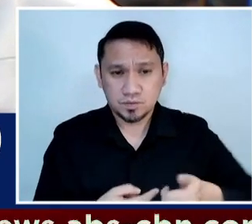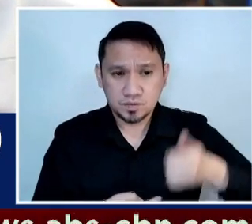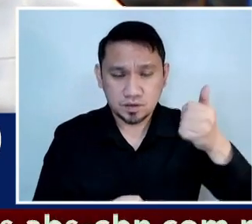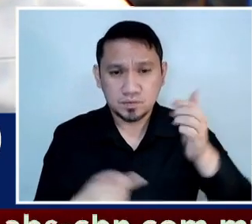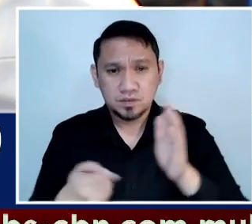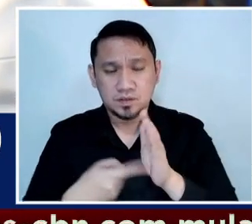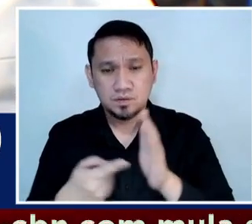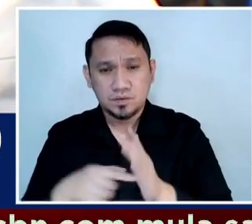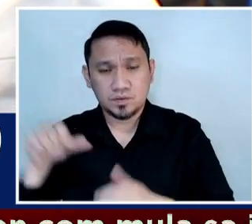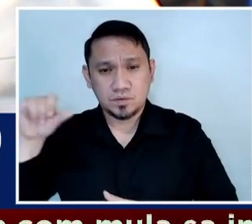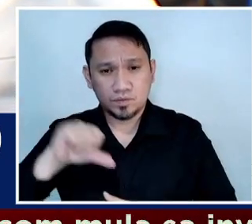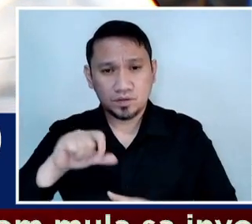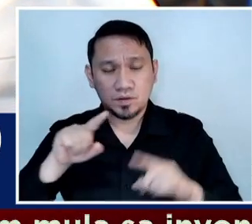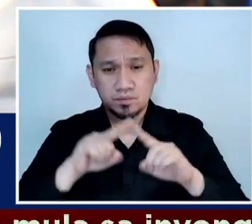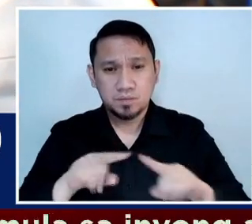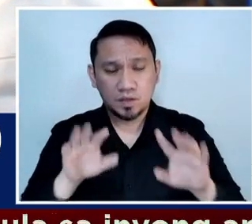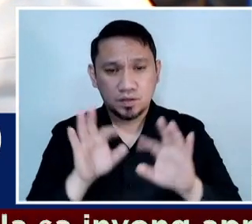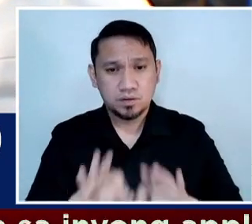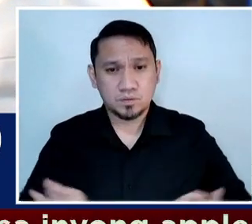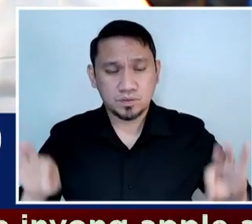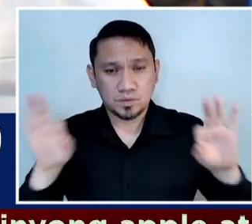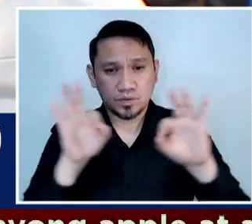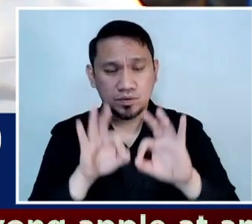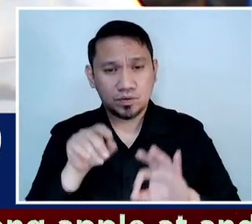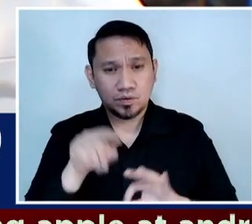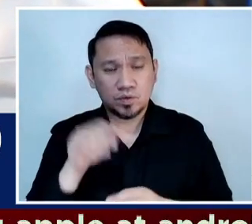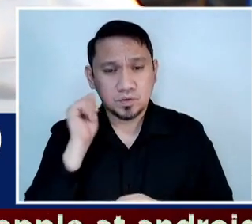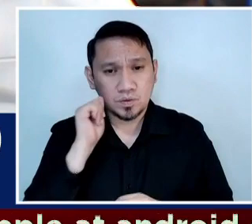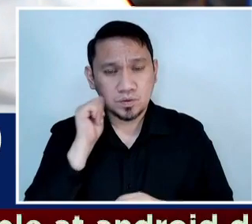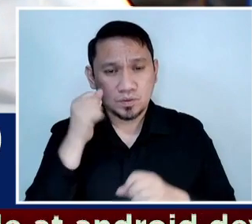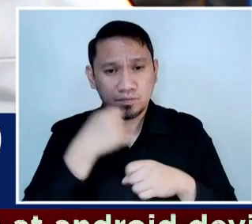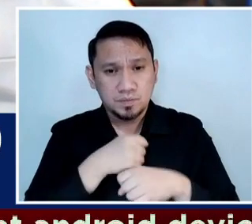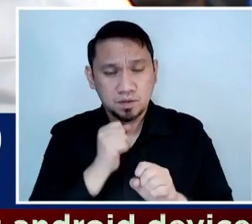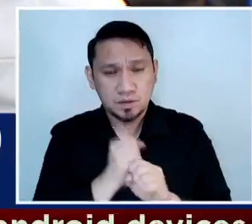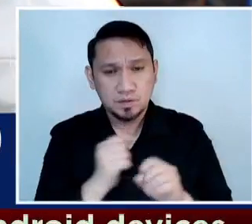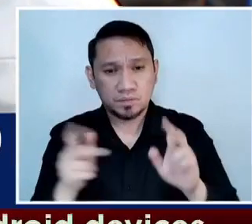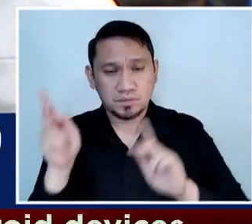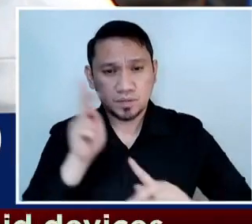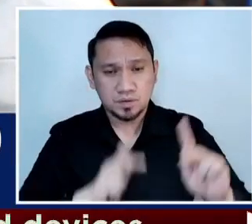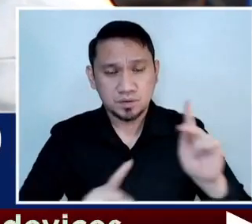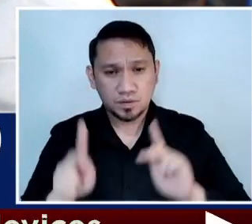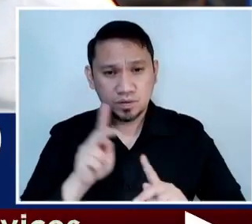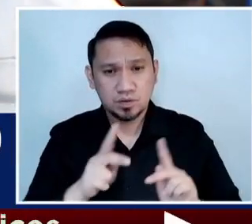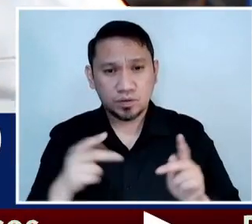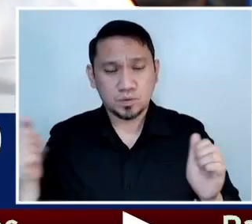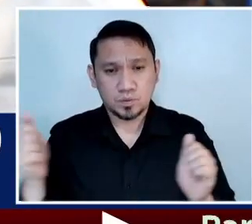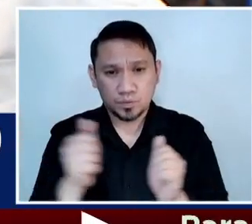But the most important thing is you must always make the people win.